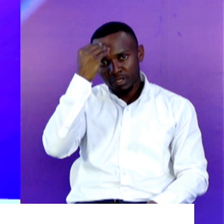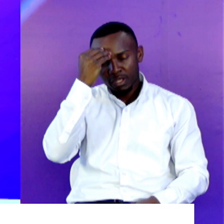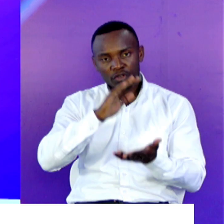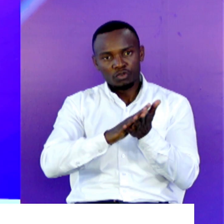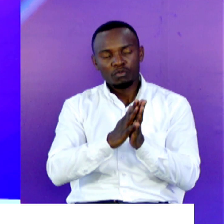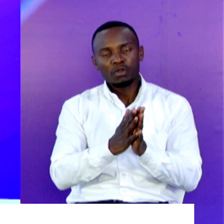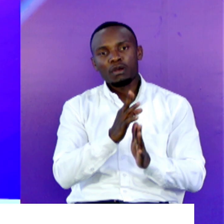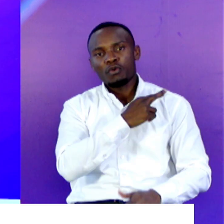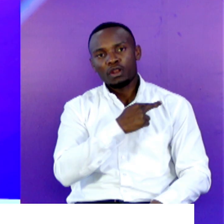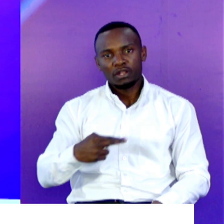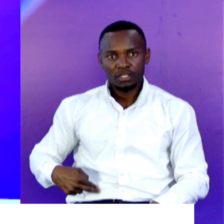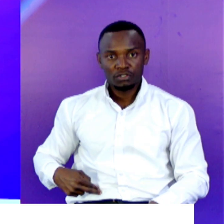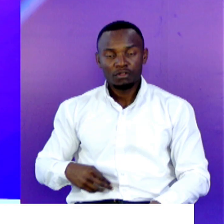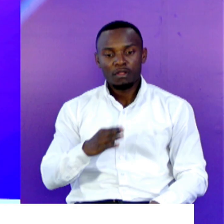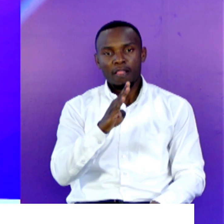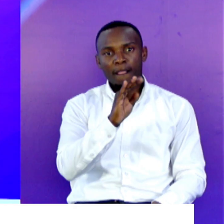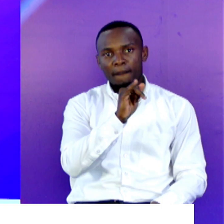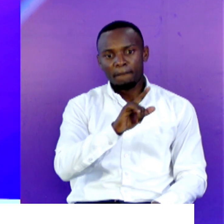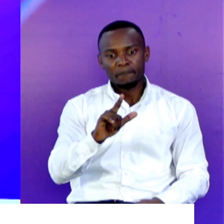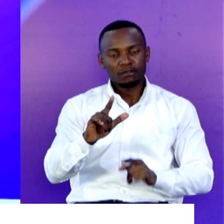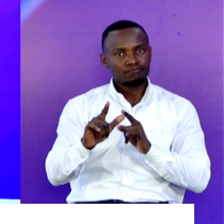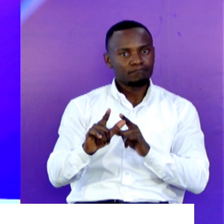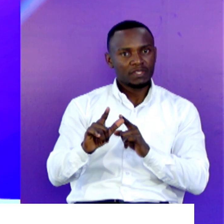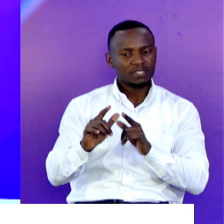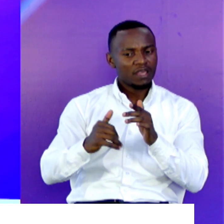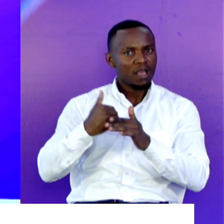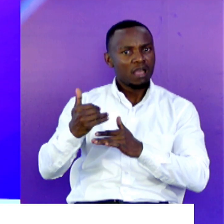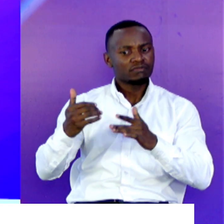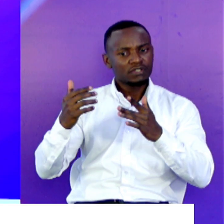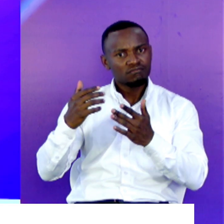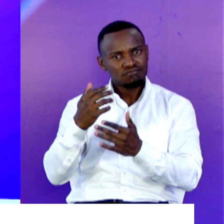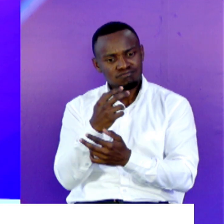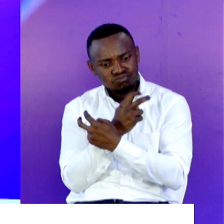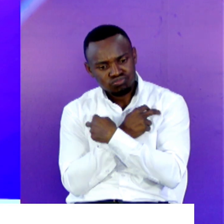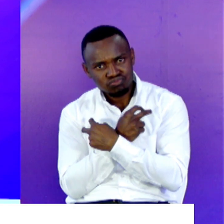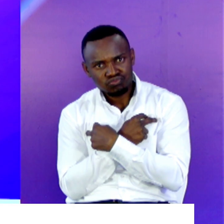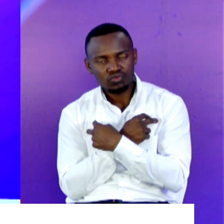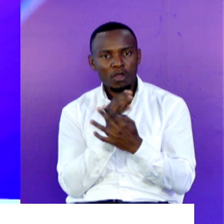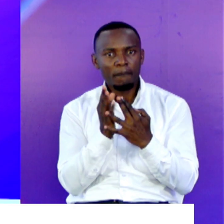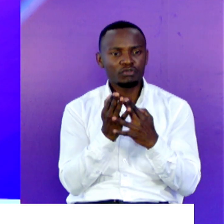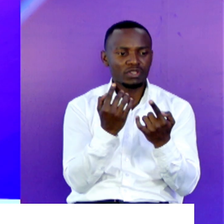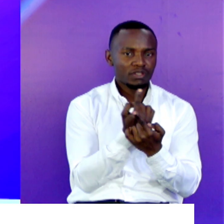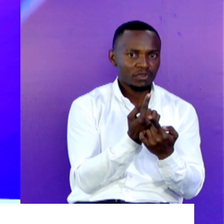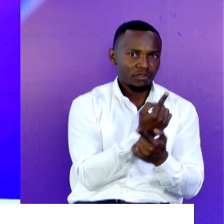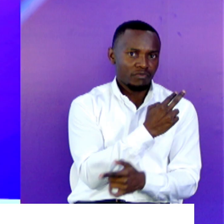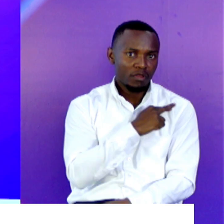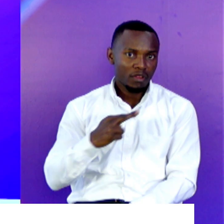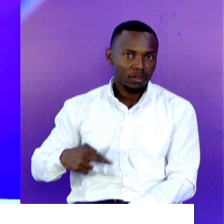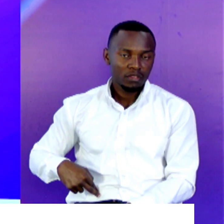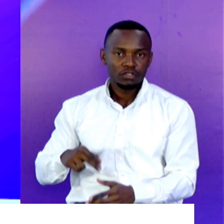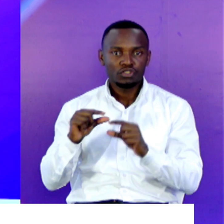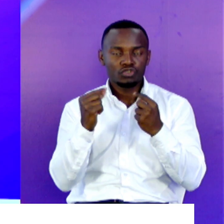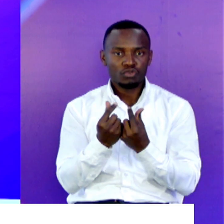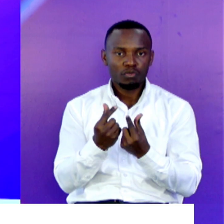The bill, a result of extensive consultations among various religious groups, proposes the